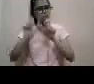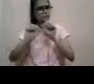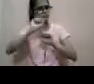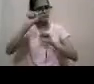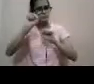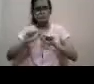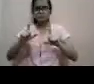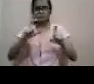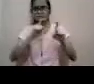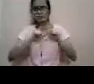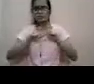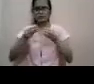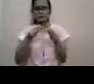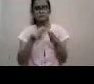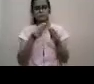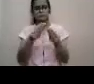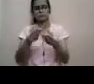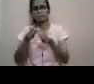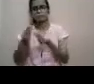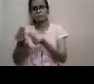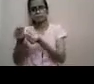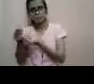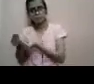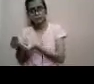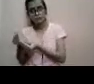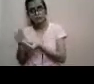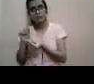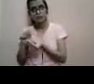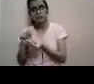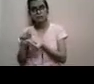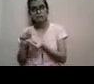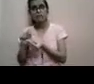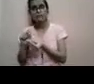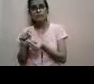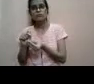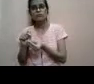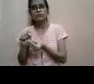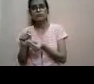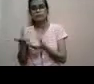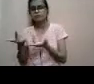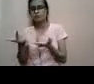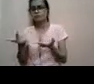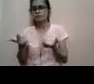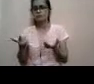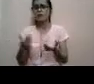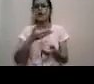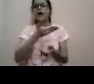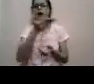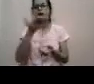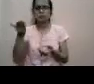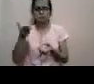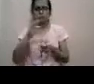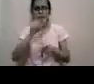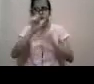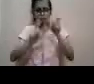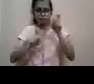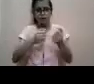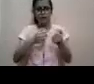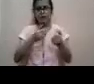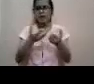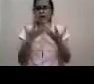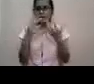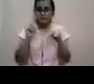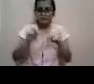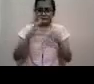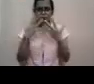also to recognize the dignity of the agentive self, the agent. We recognize the